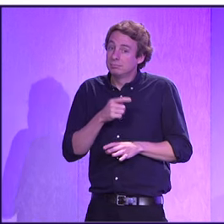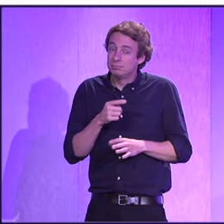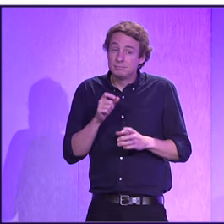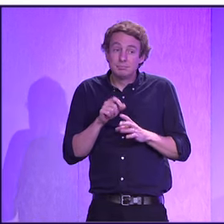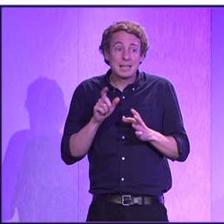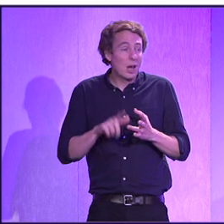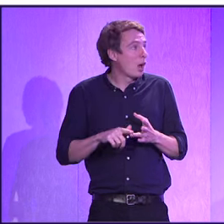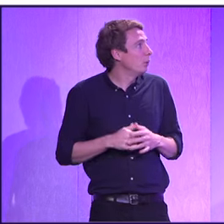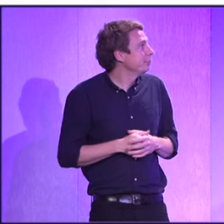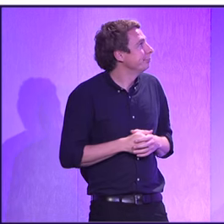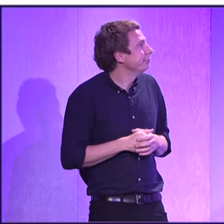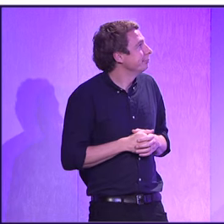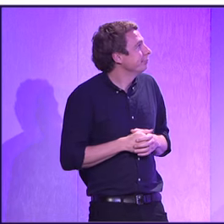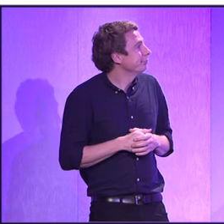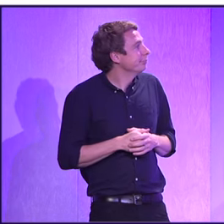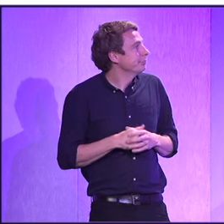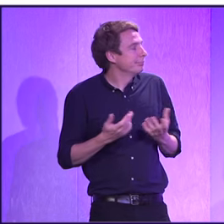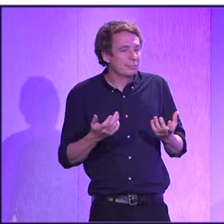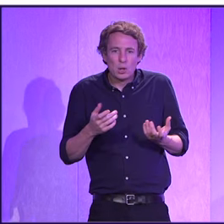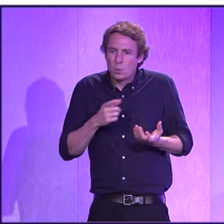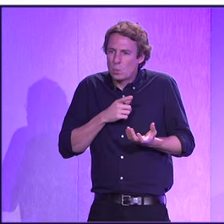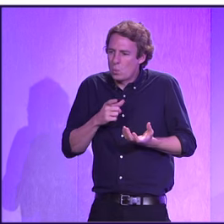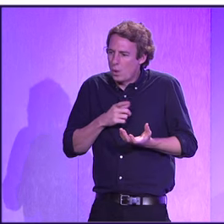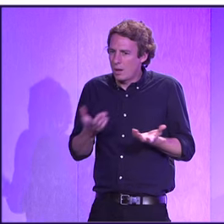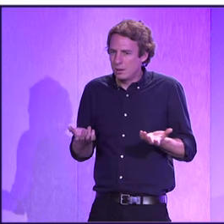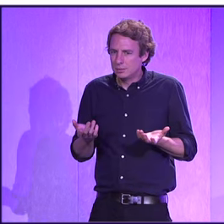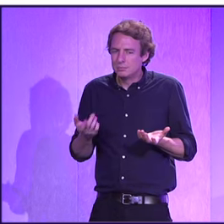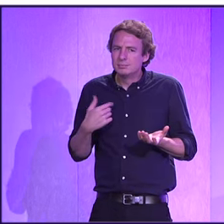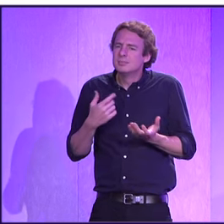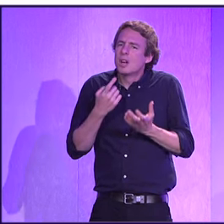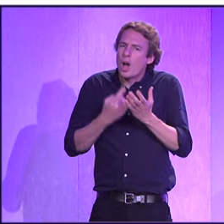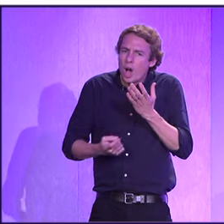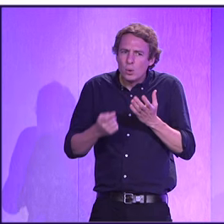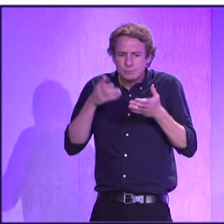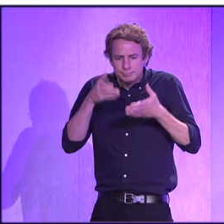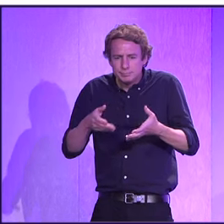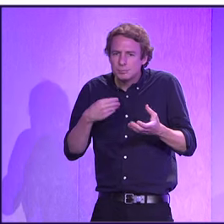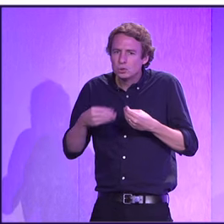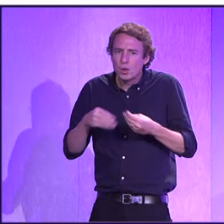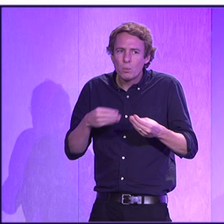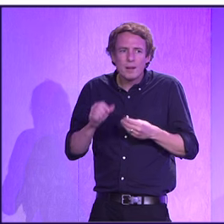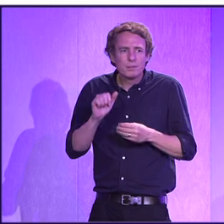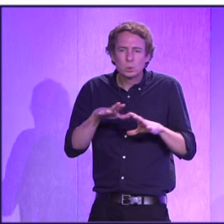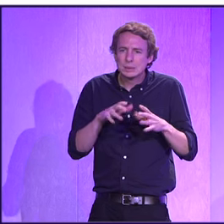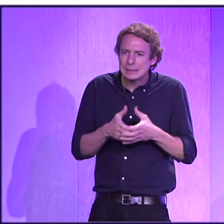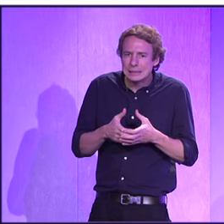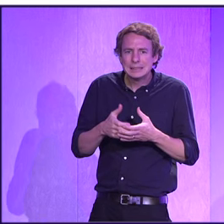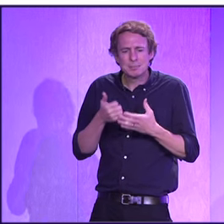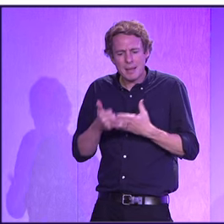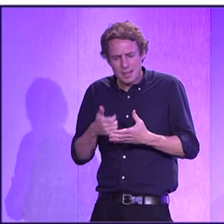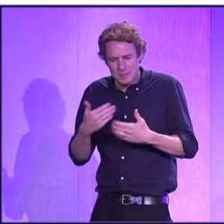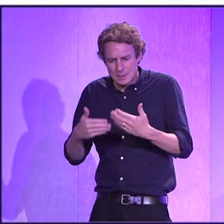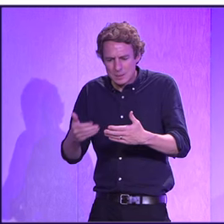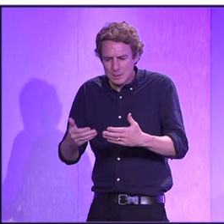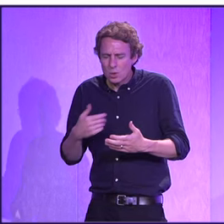your PO, and that PO, why only, you know, focus on the software that you could build with your team and make your team